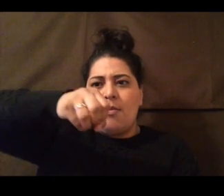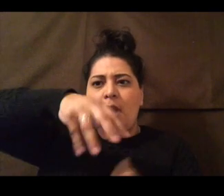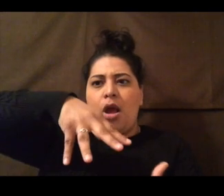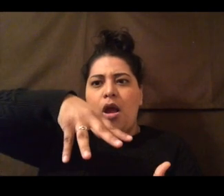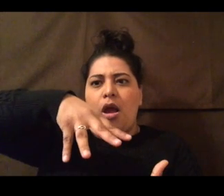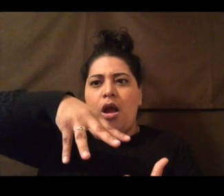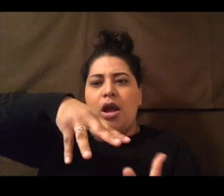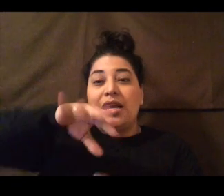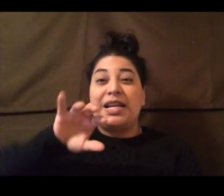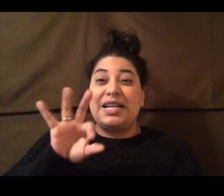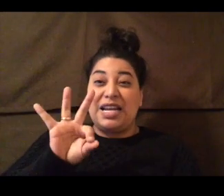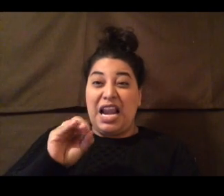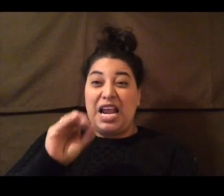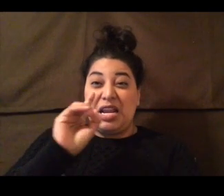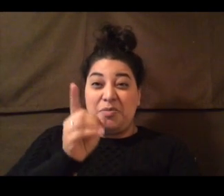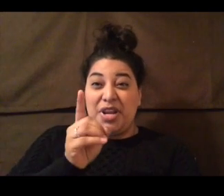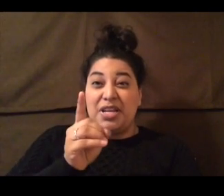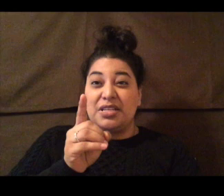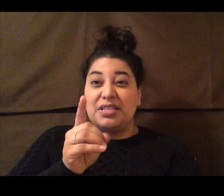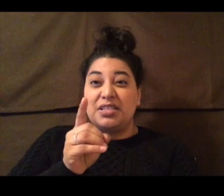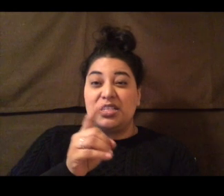time here